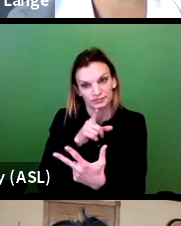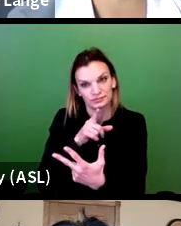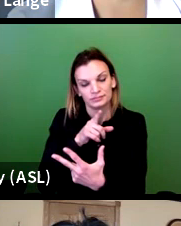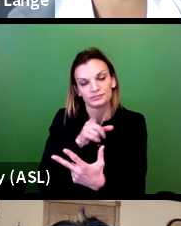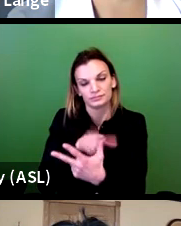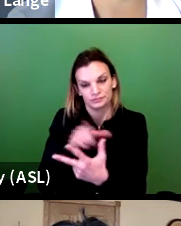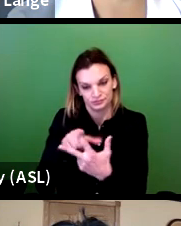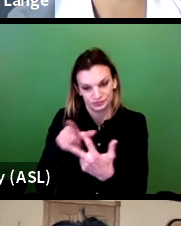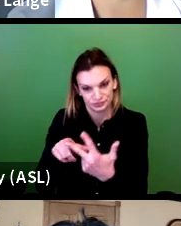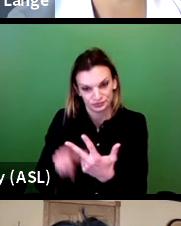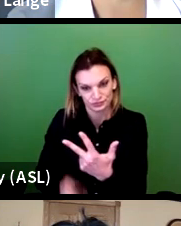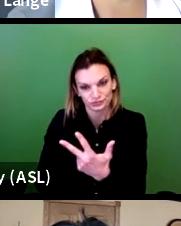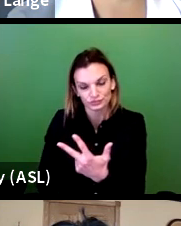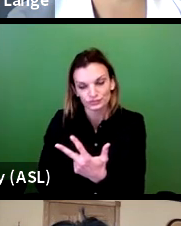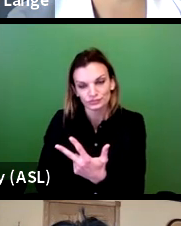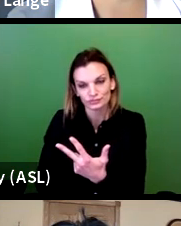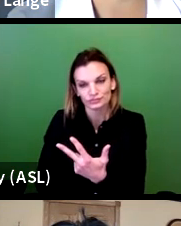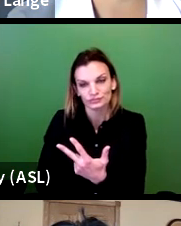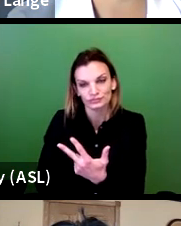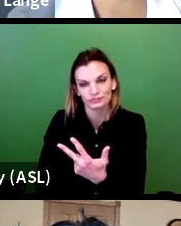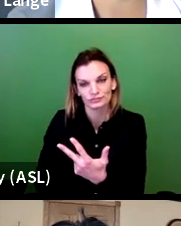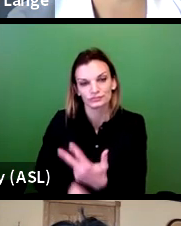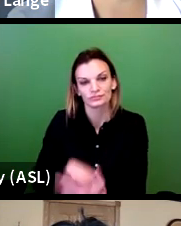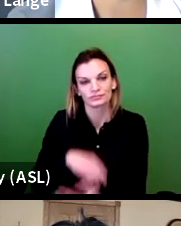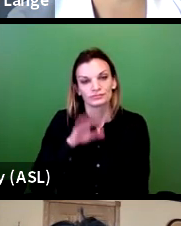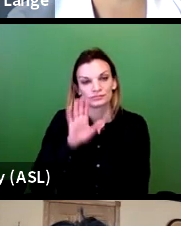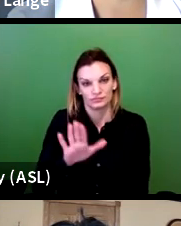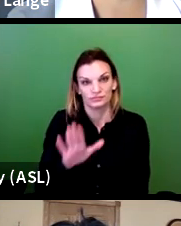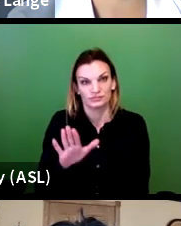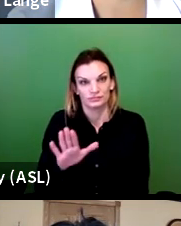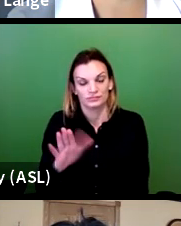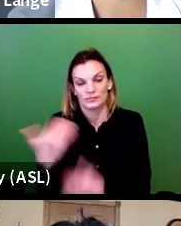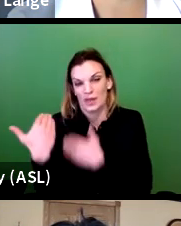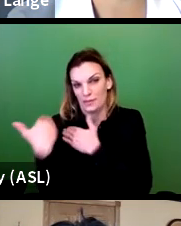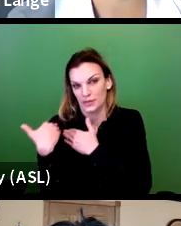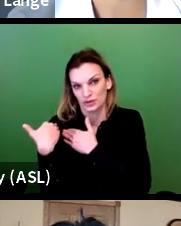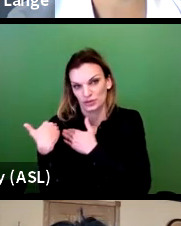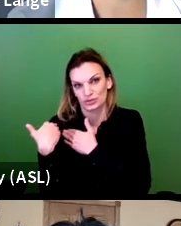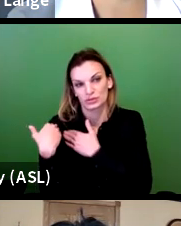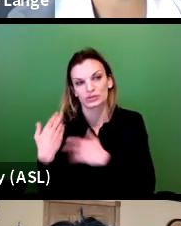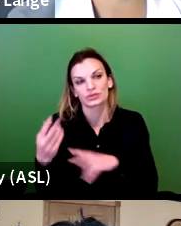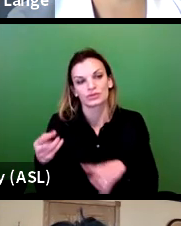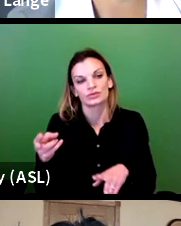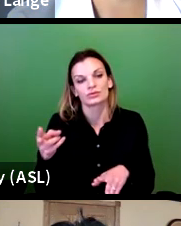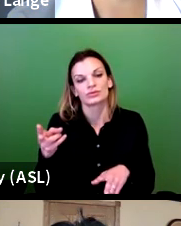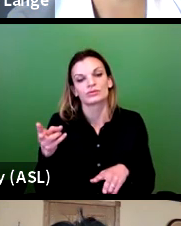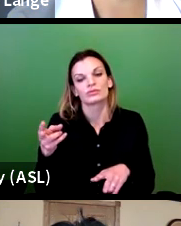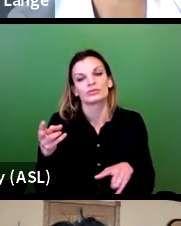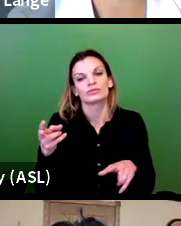and that they would have the obligation to review the